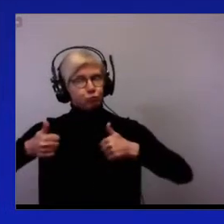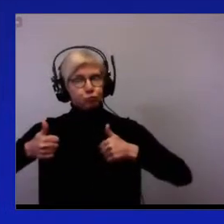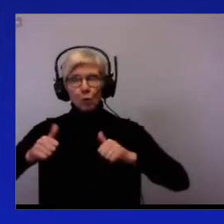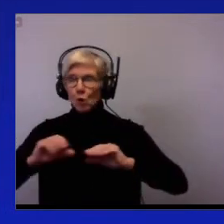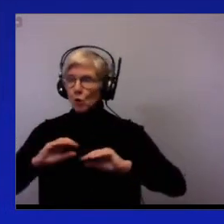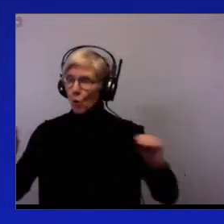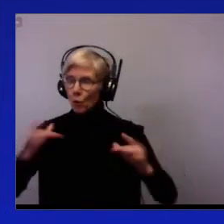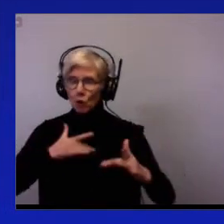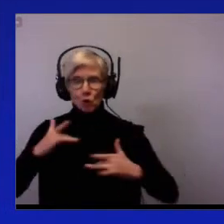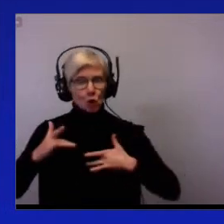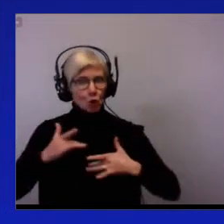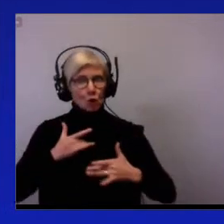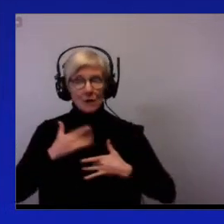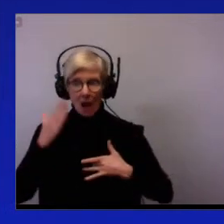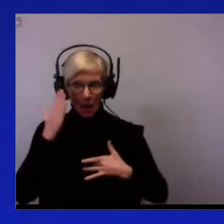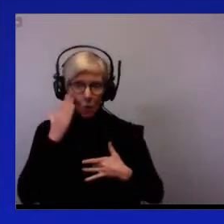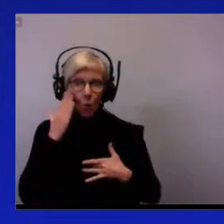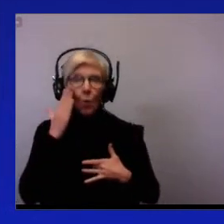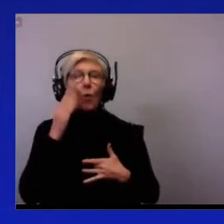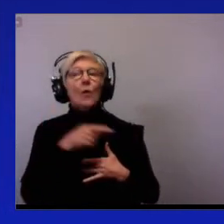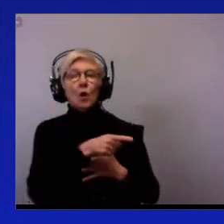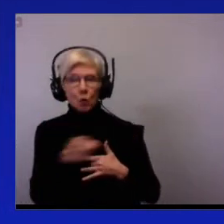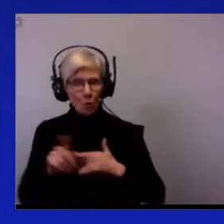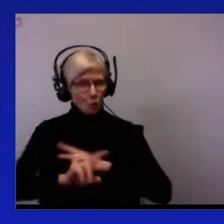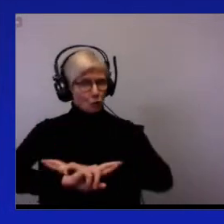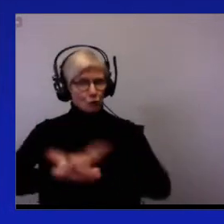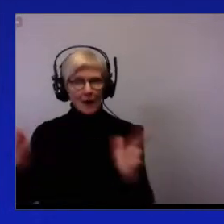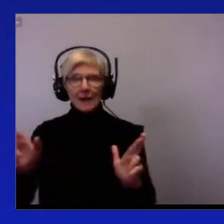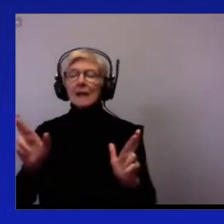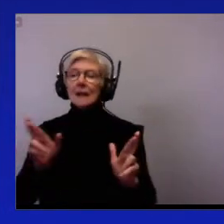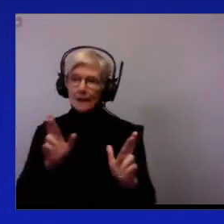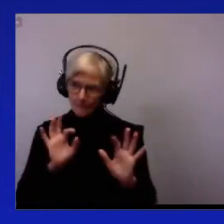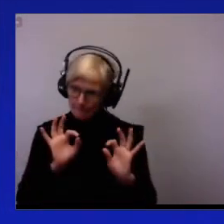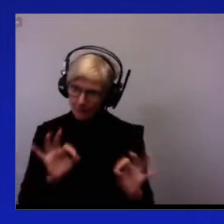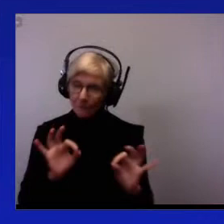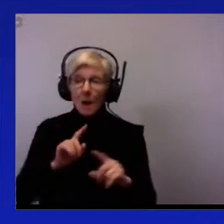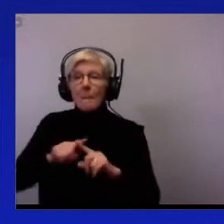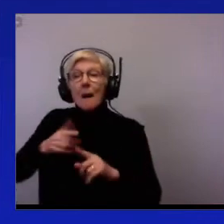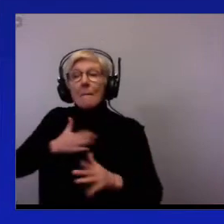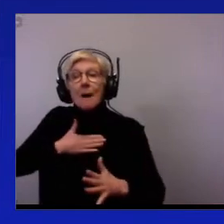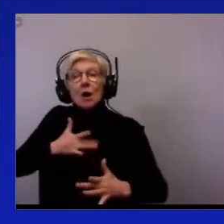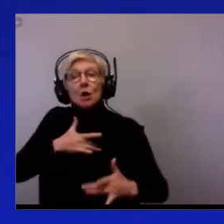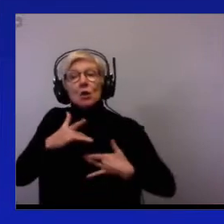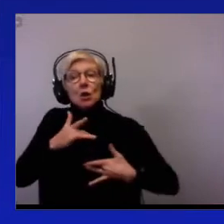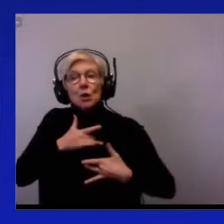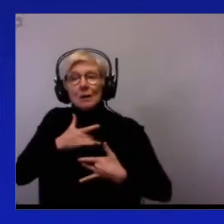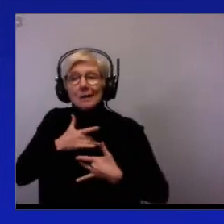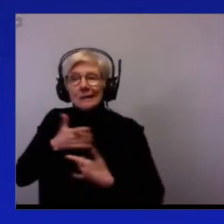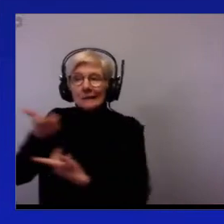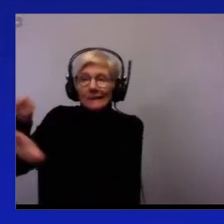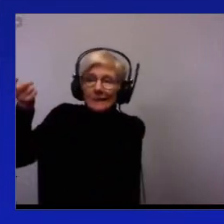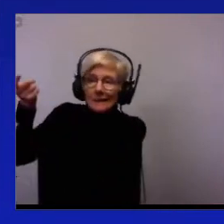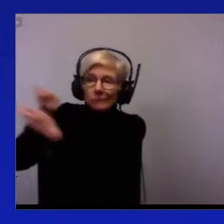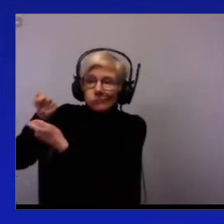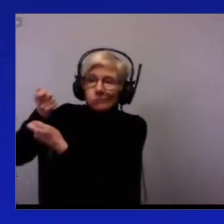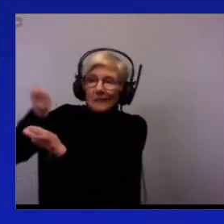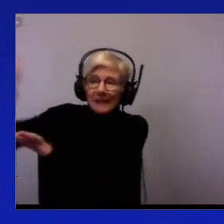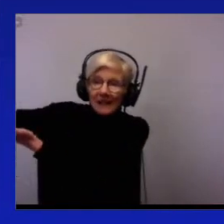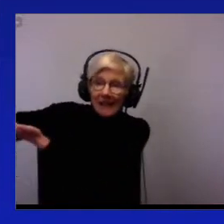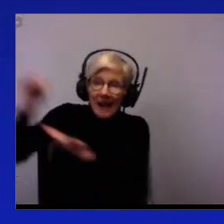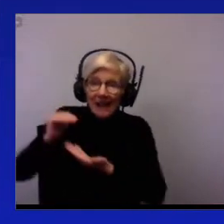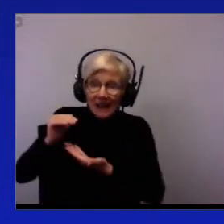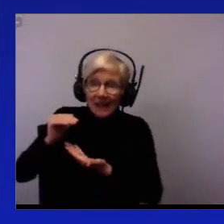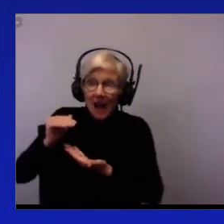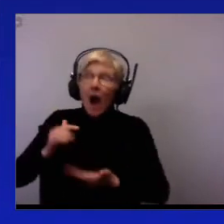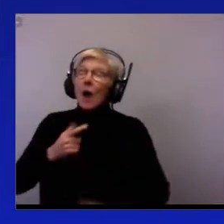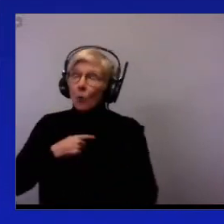the vaccines come in to get it rolled out in Ottawa. It's getting the vaccines in Ottawa that I have a problem with. I have a big